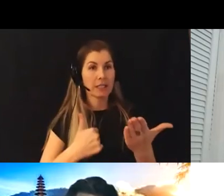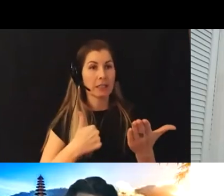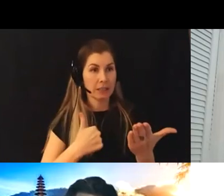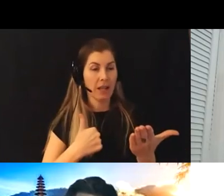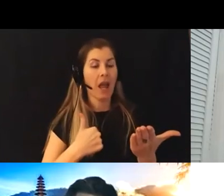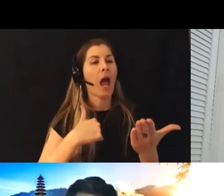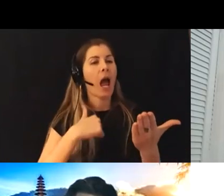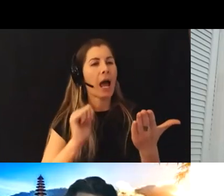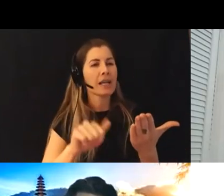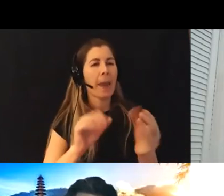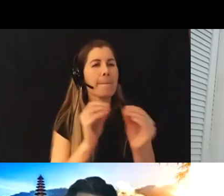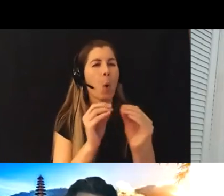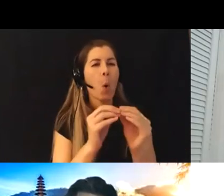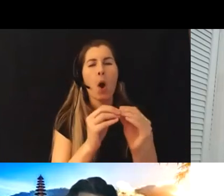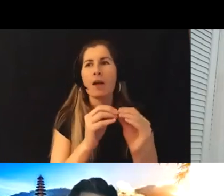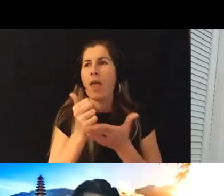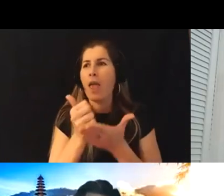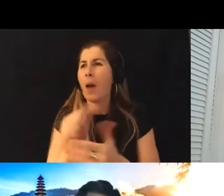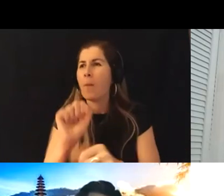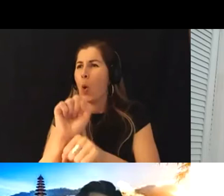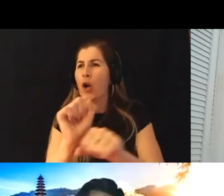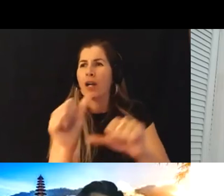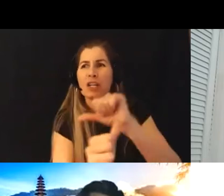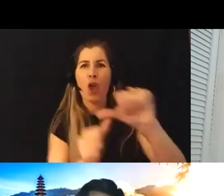more opportunities to work and support each other.